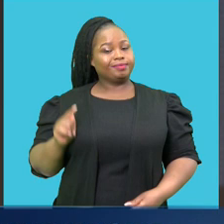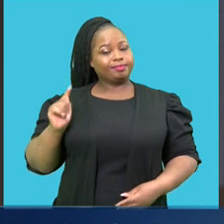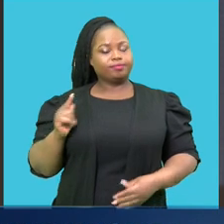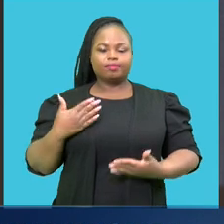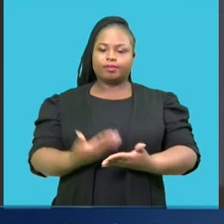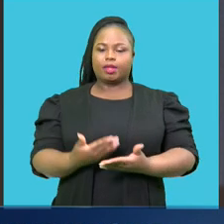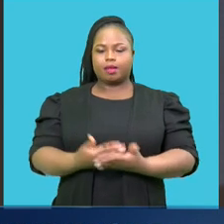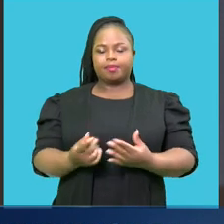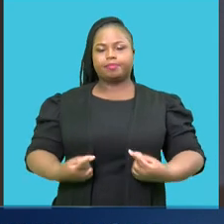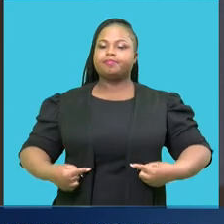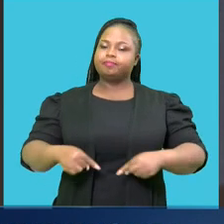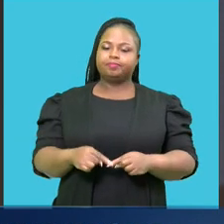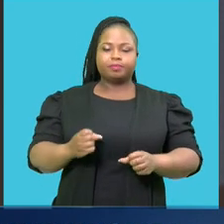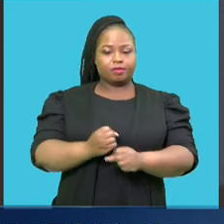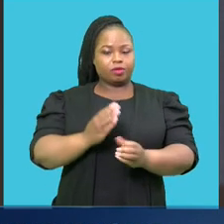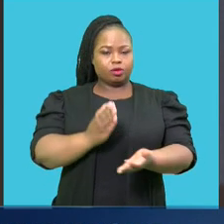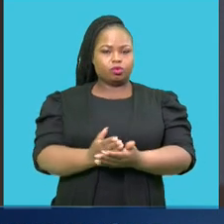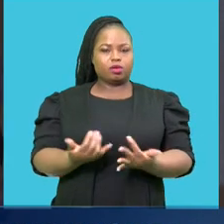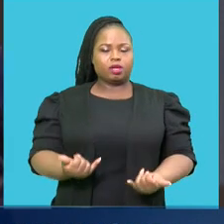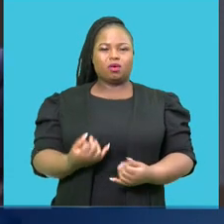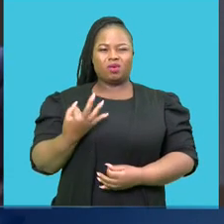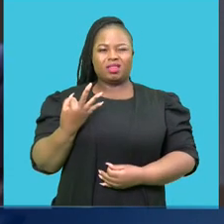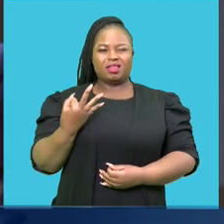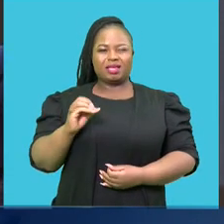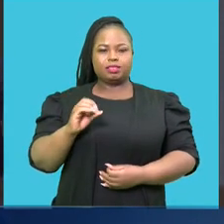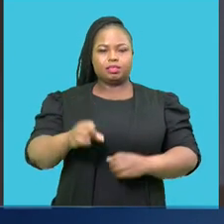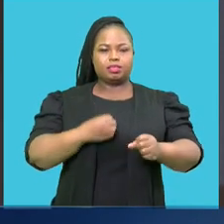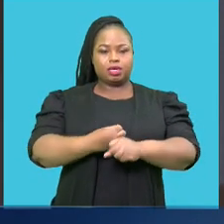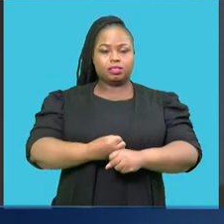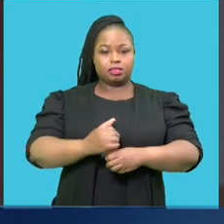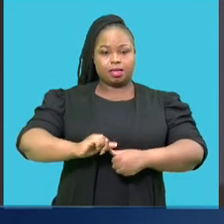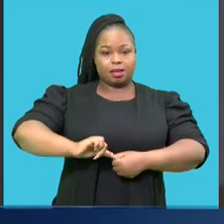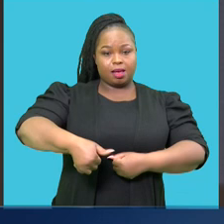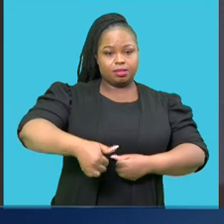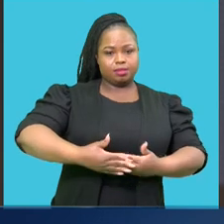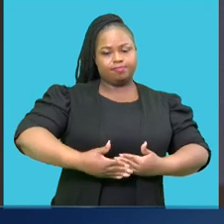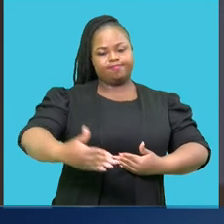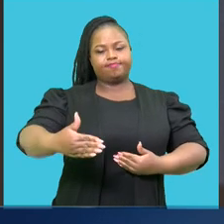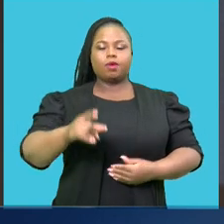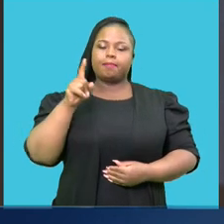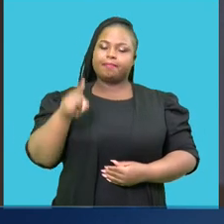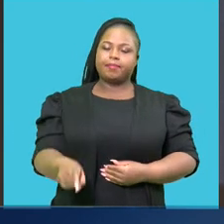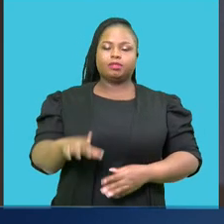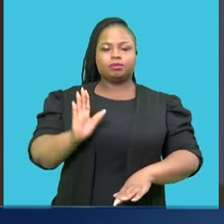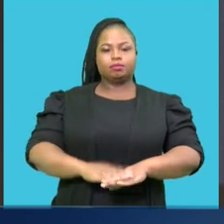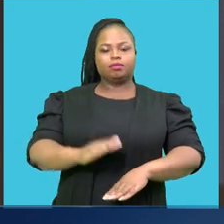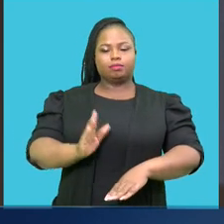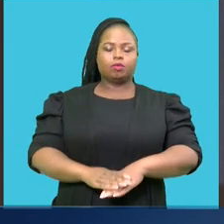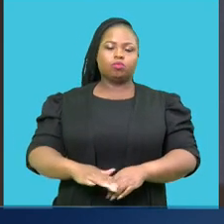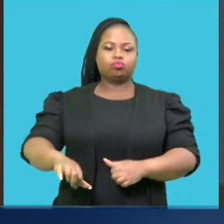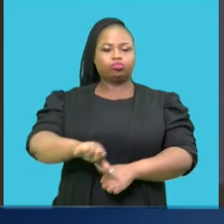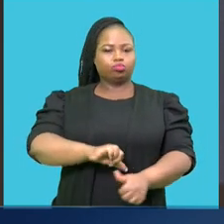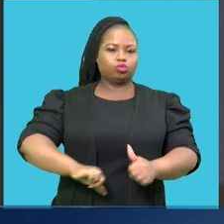us to ensure that over the next three decades we must see meaningful social,